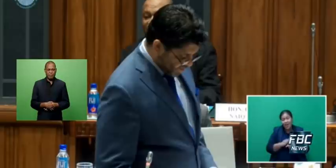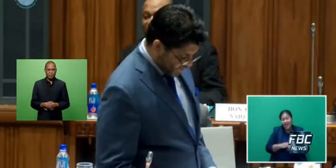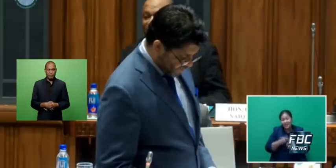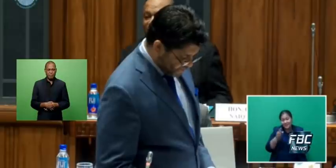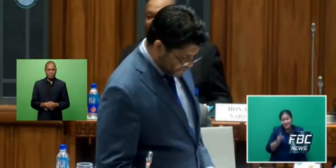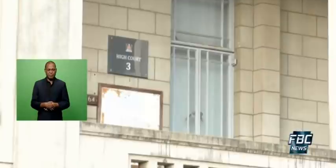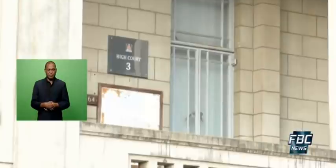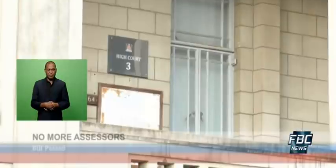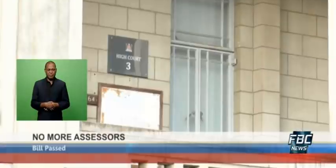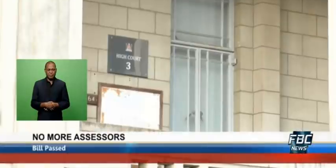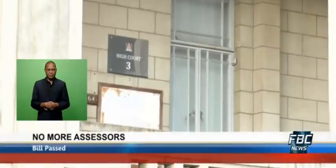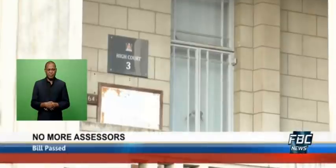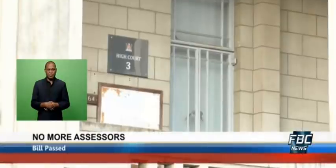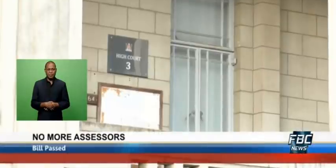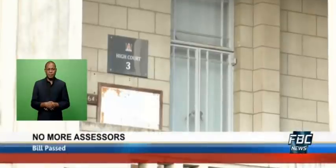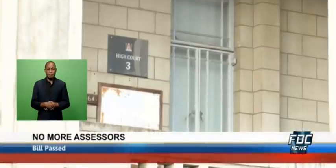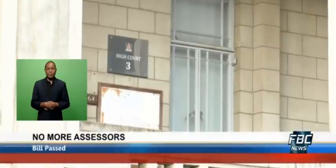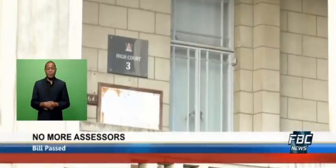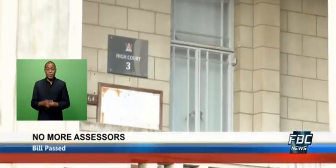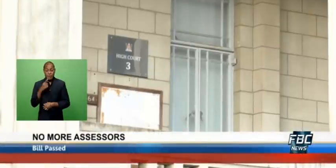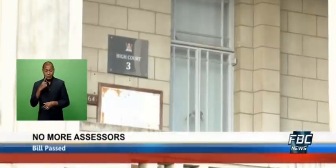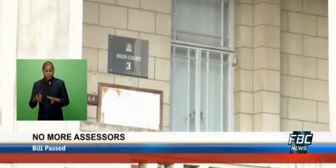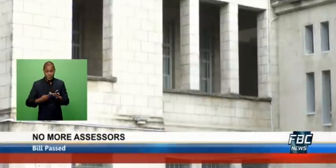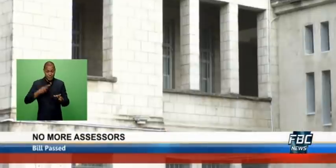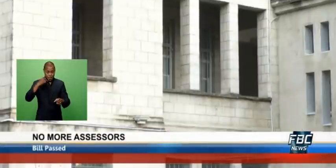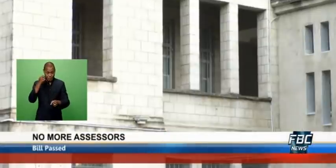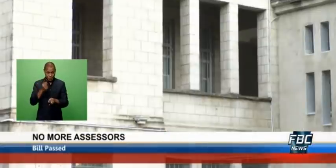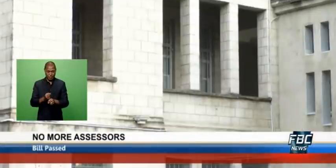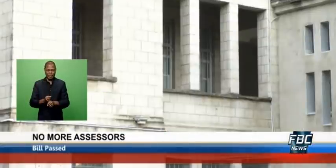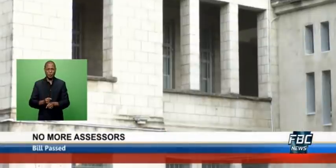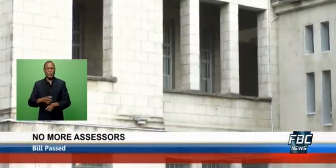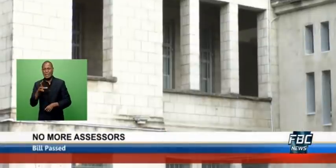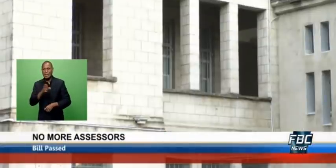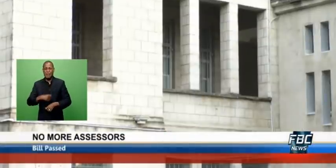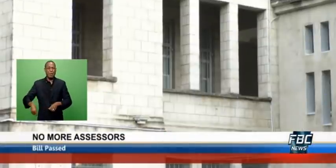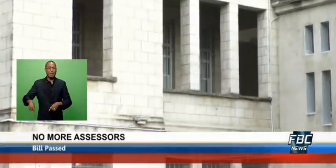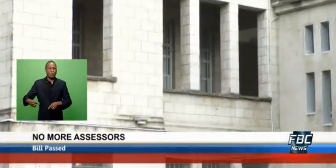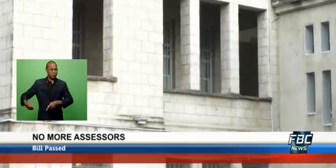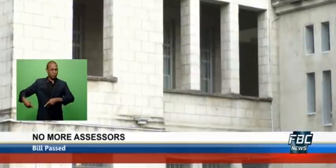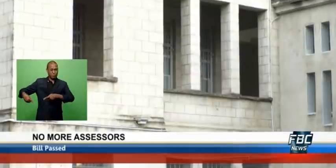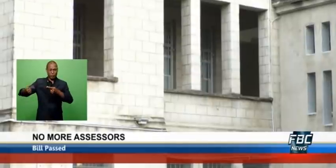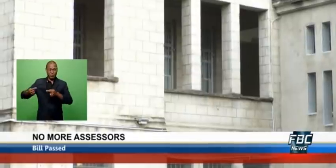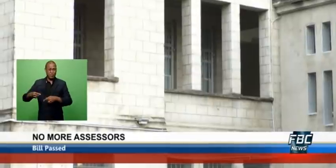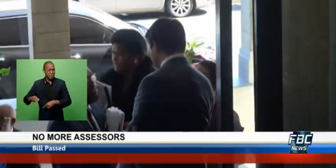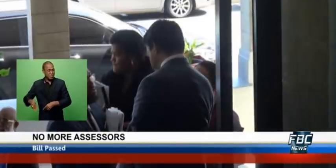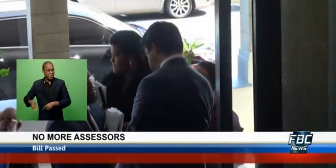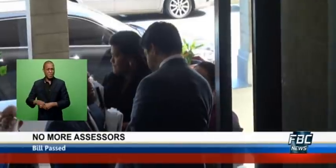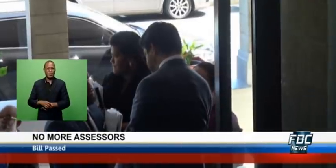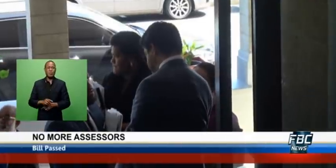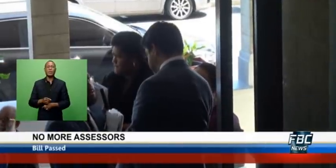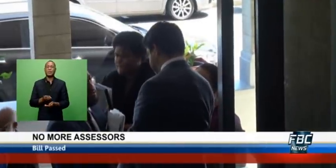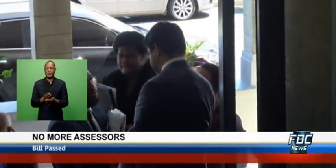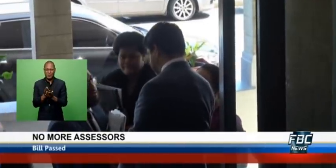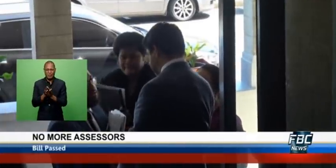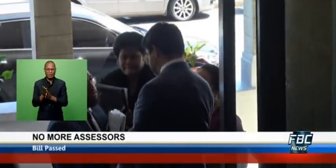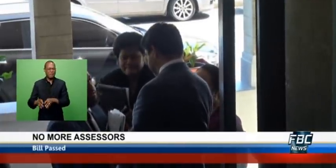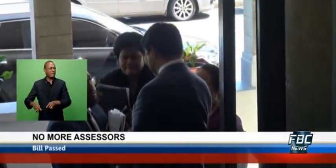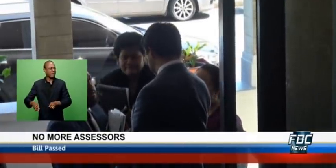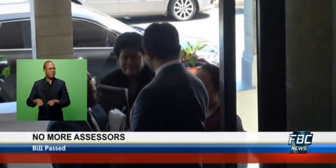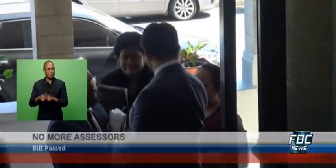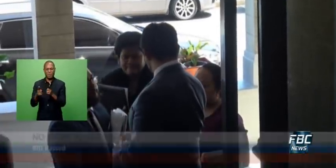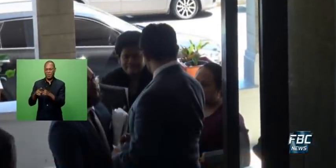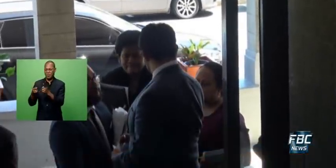the assessors. Said Kayum says claims by opposition that the lay assessor system serves the different ethnicities is a